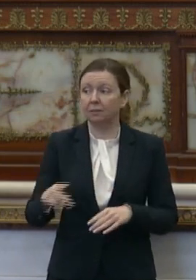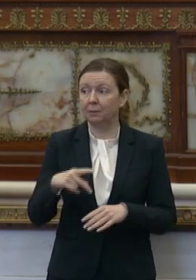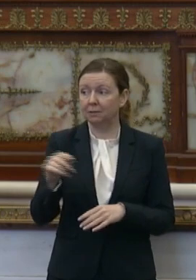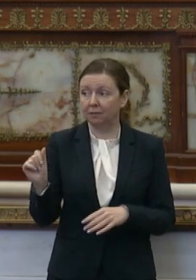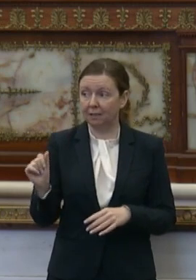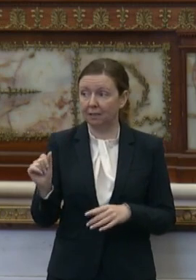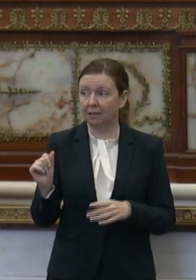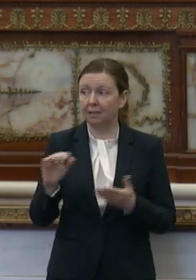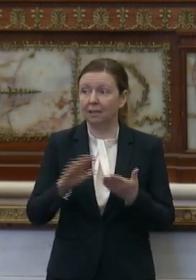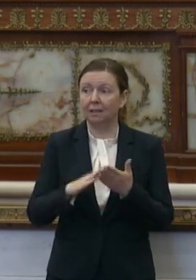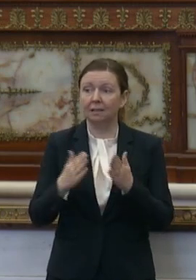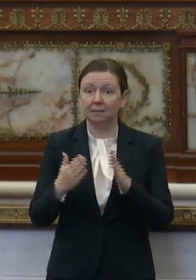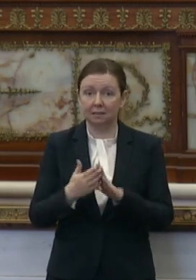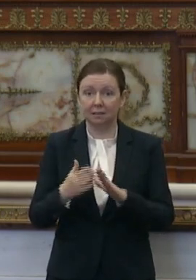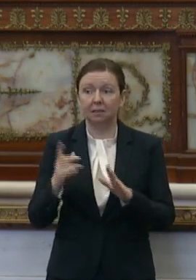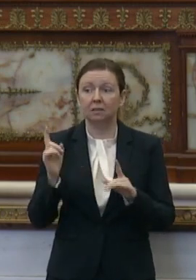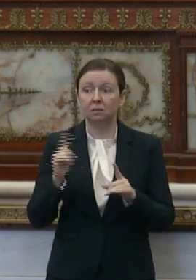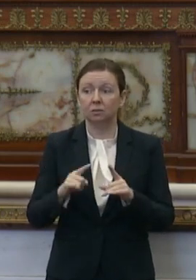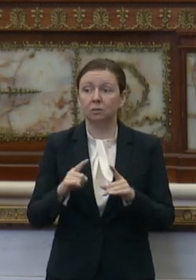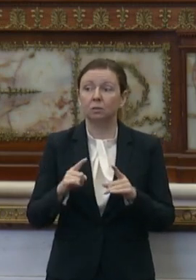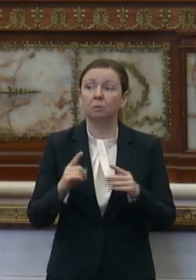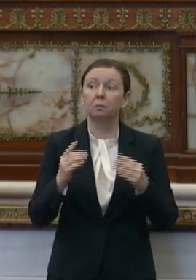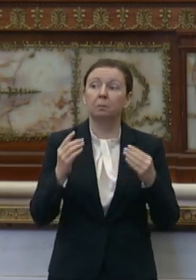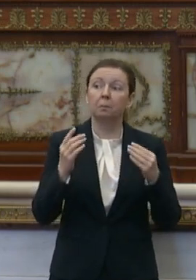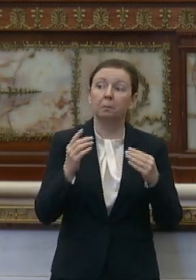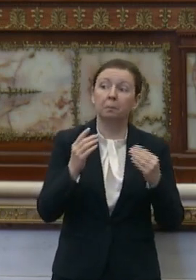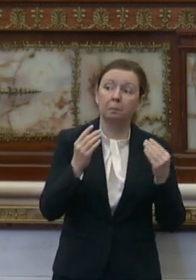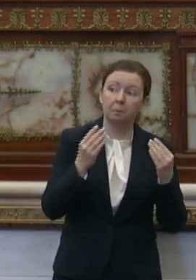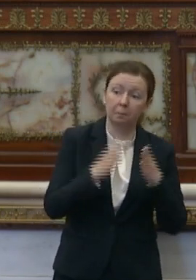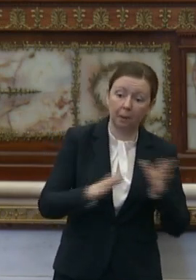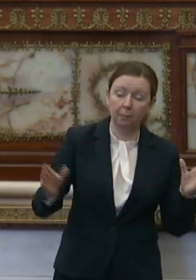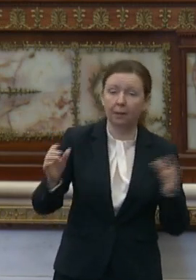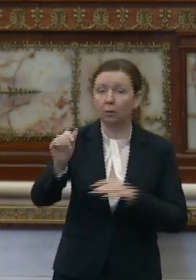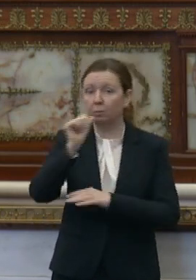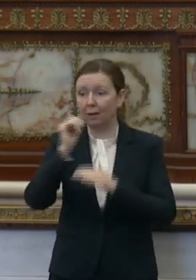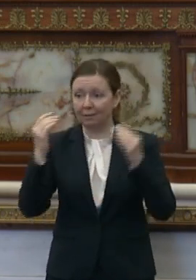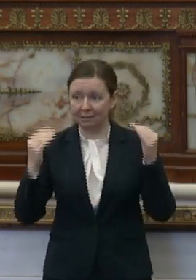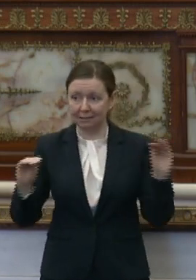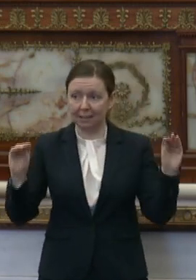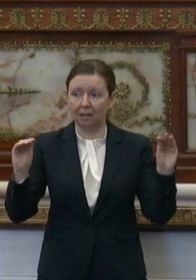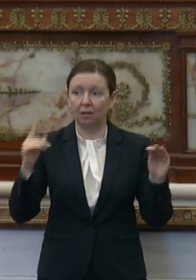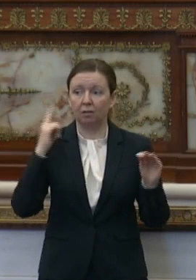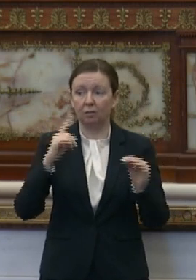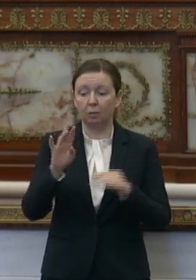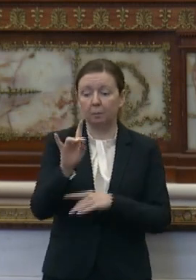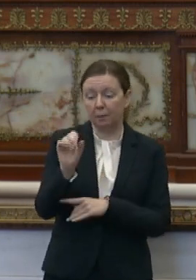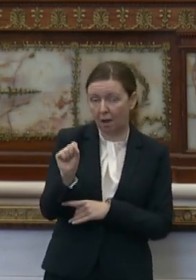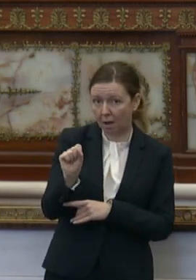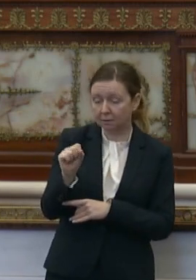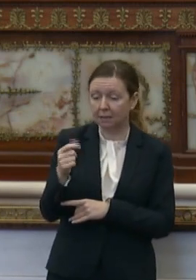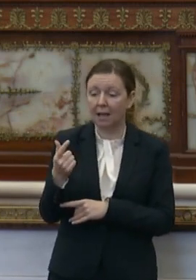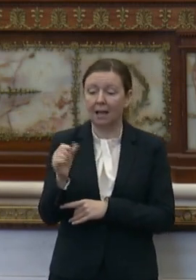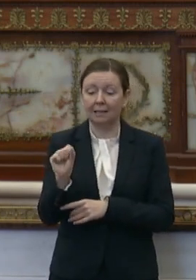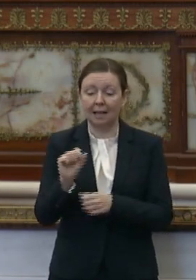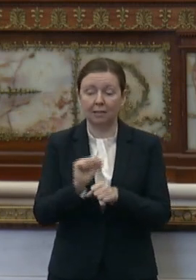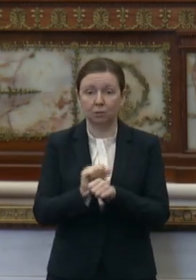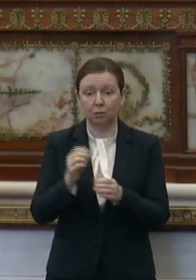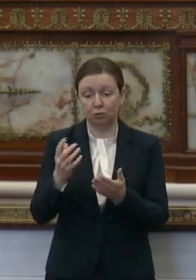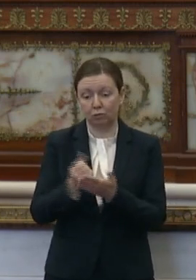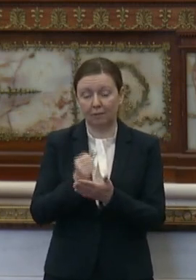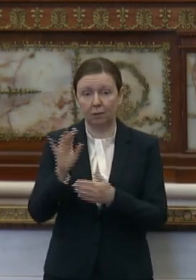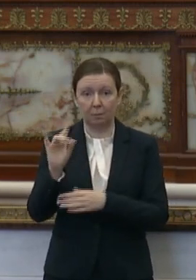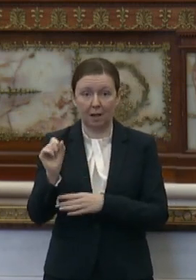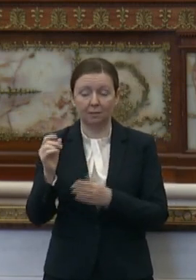Pennsylvania, the city, to sell either a public or private sale one or more series of Gas Works Revenue Bonds and Gas Works Revenue Bonds to refund